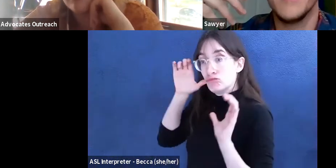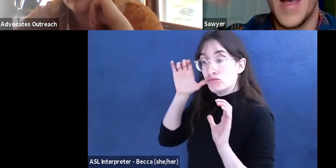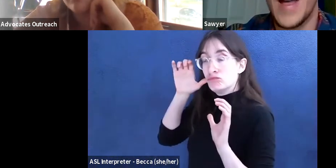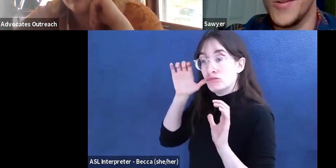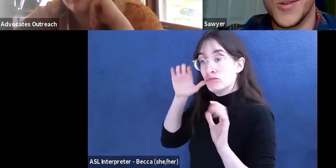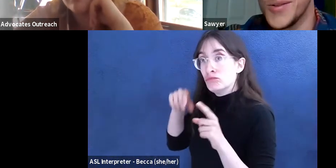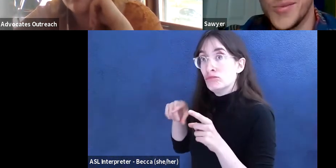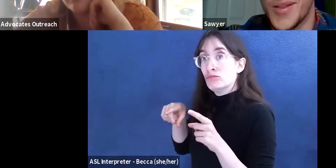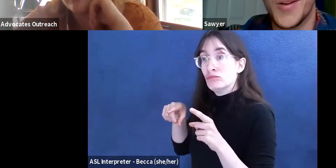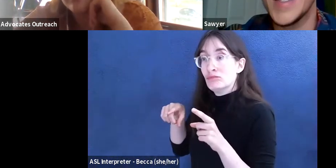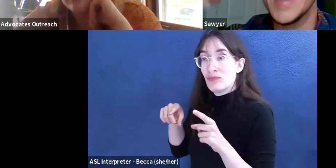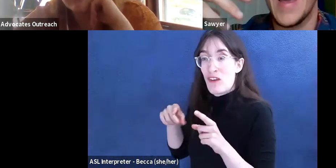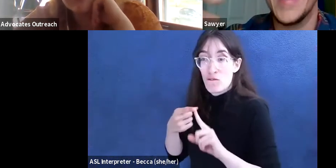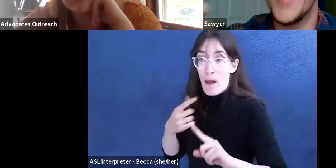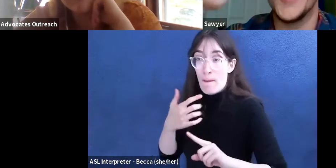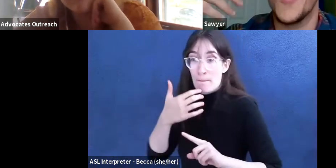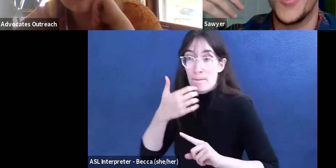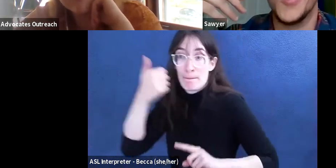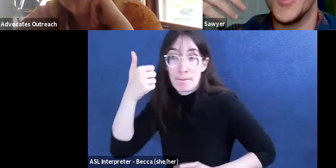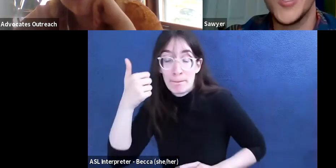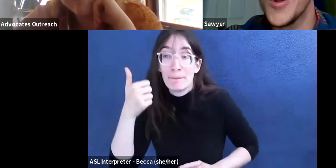just share that here.